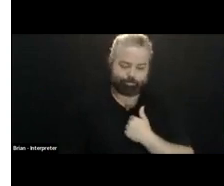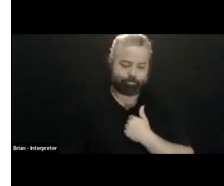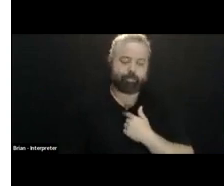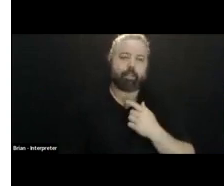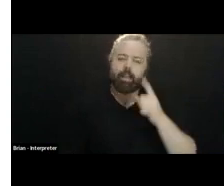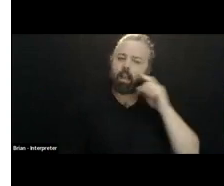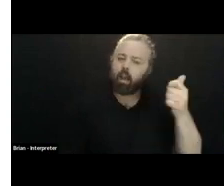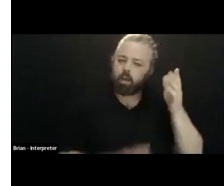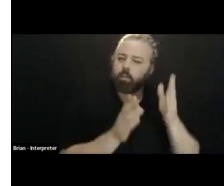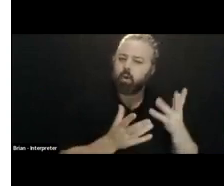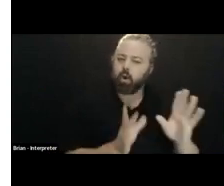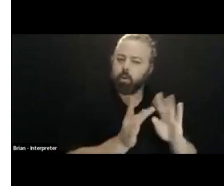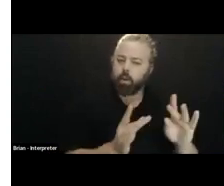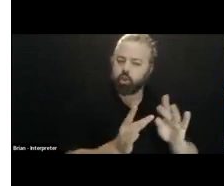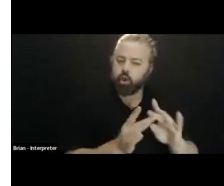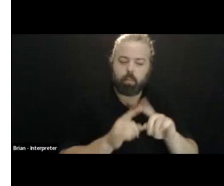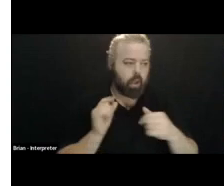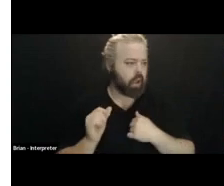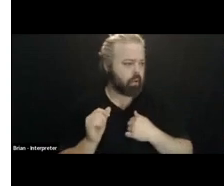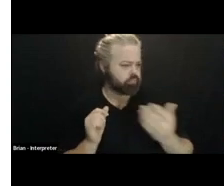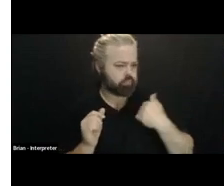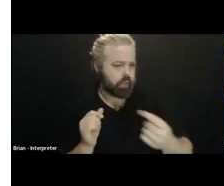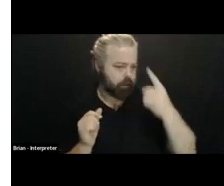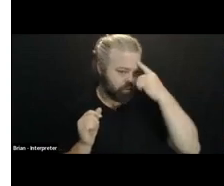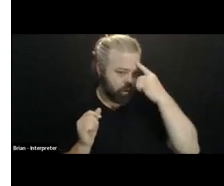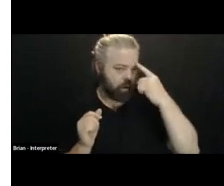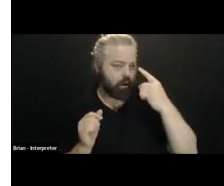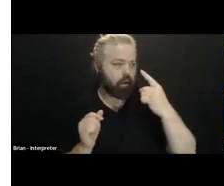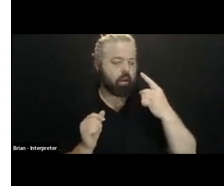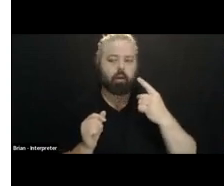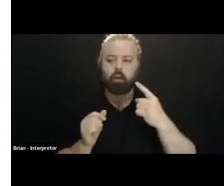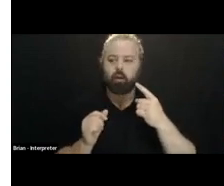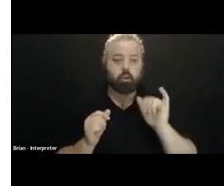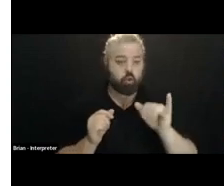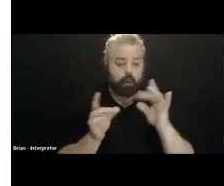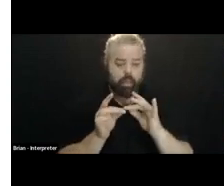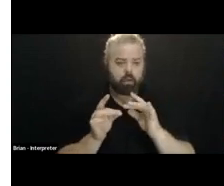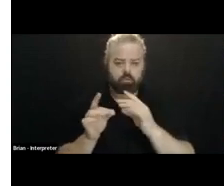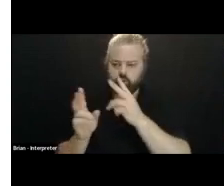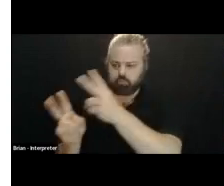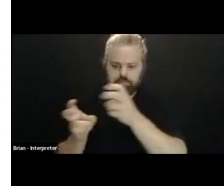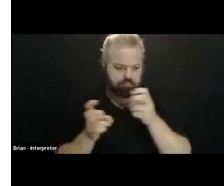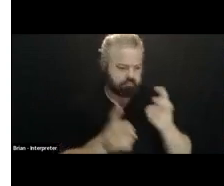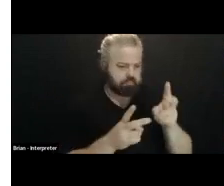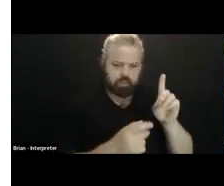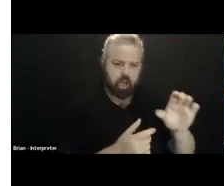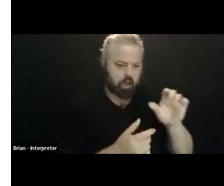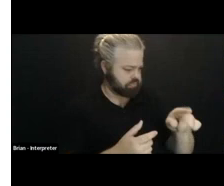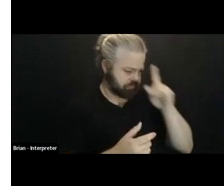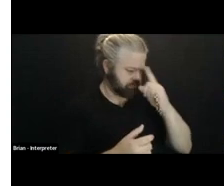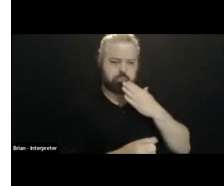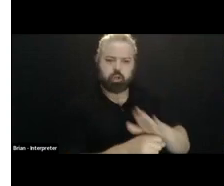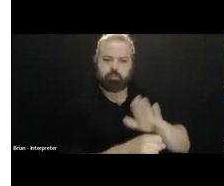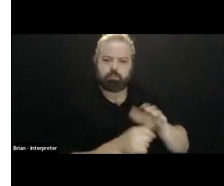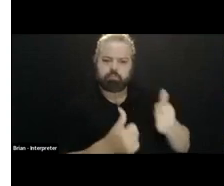too, that either copying and pasting your link into a document was just fine,